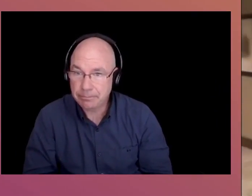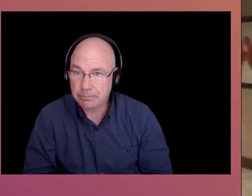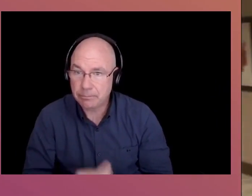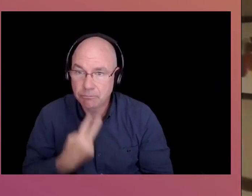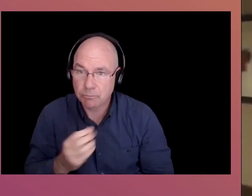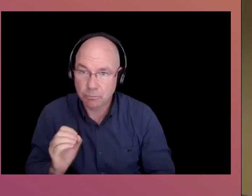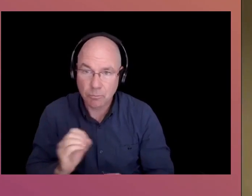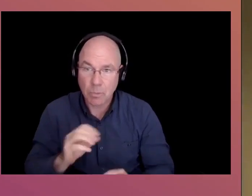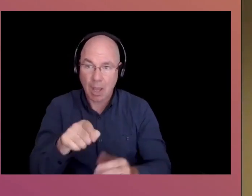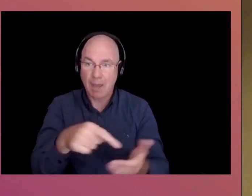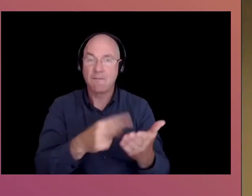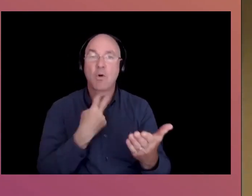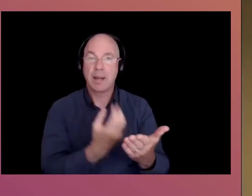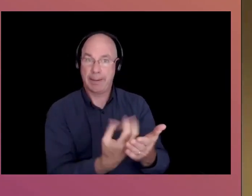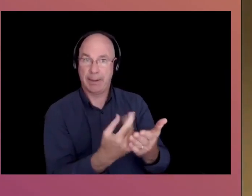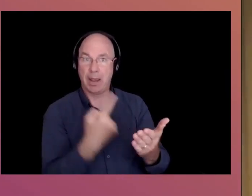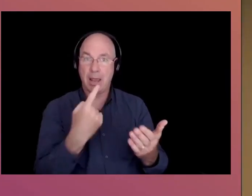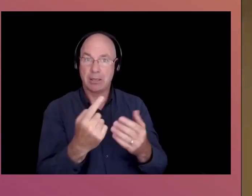Approaching.